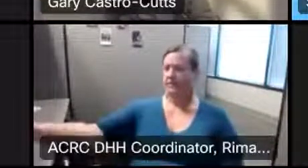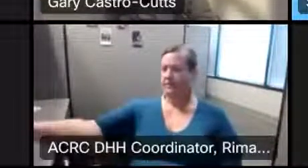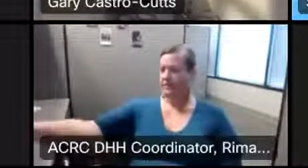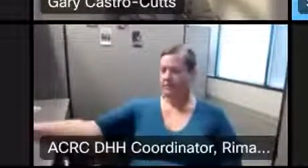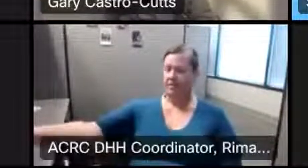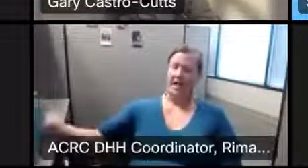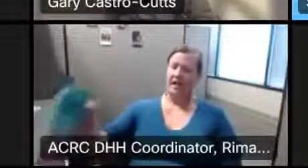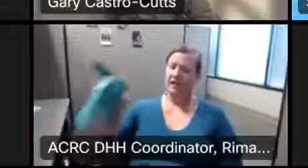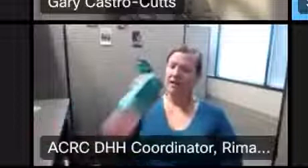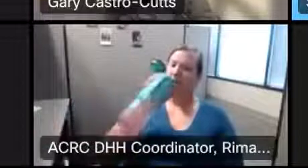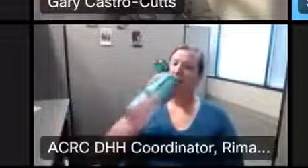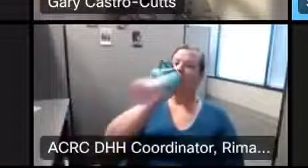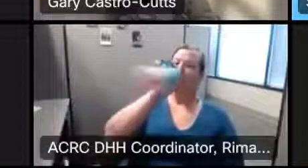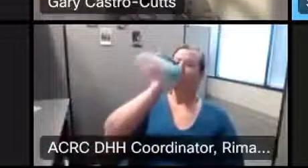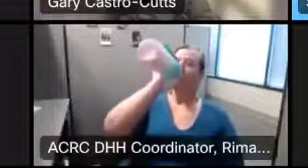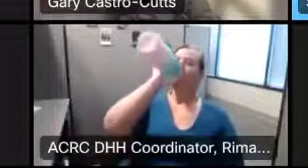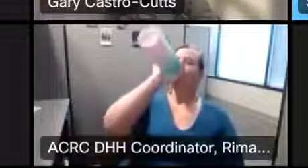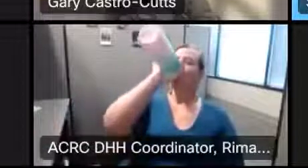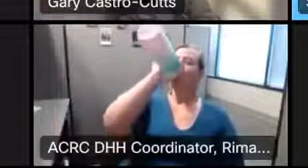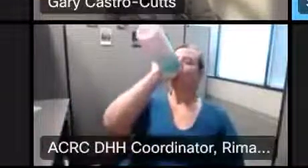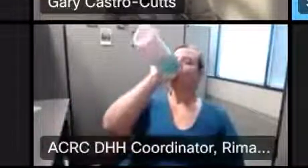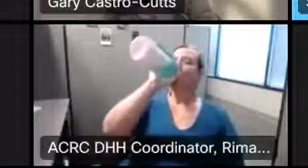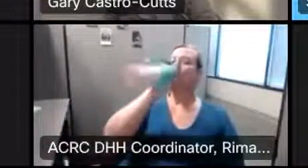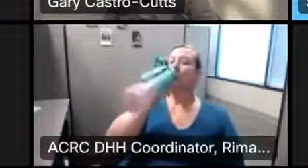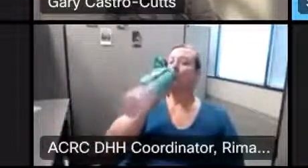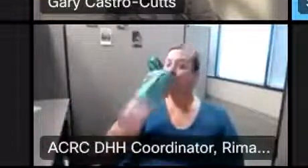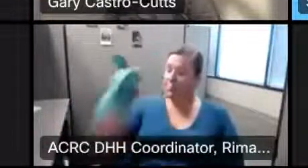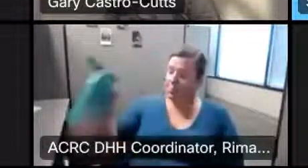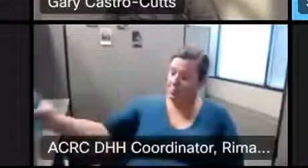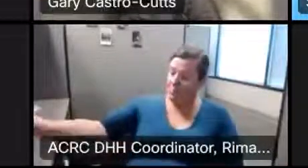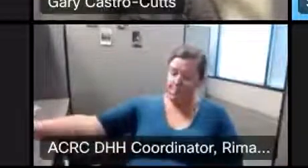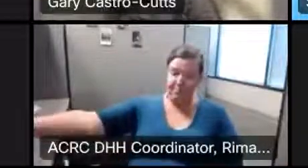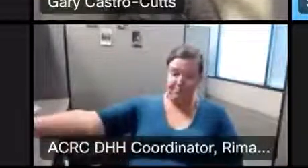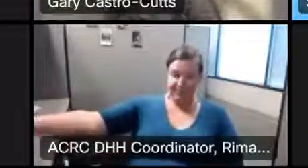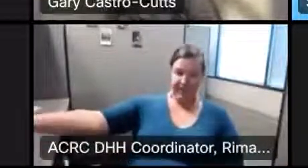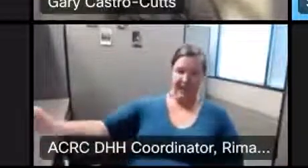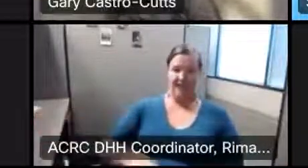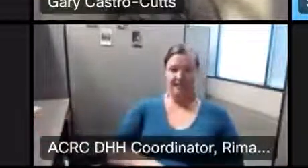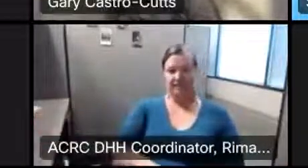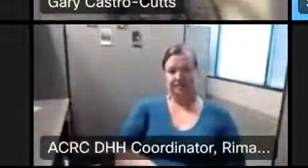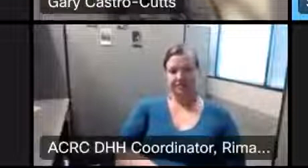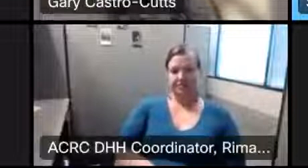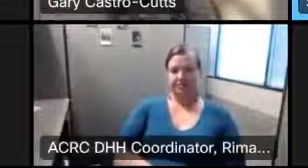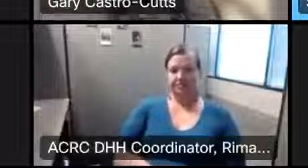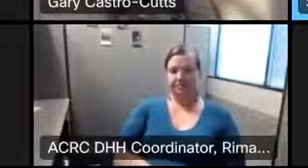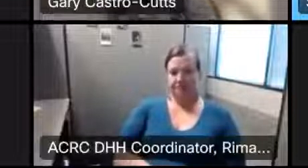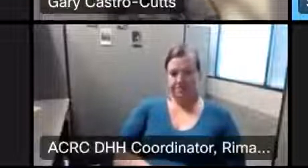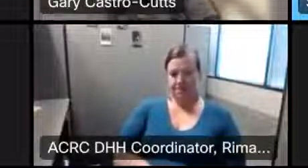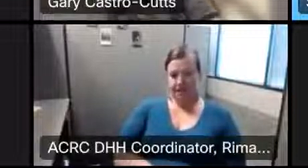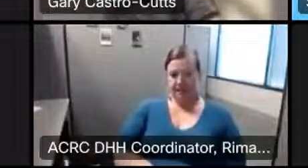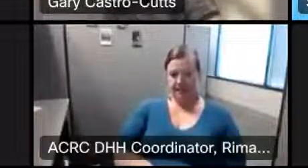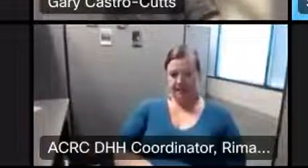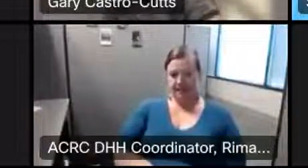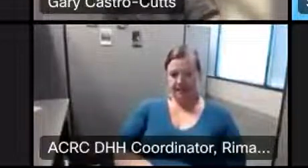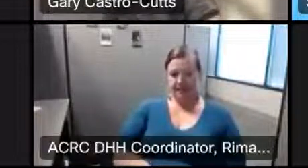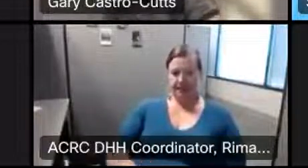that we, when we have one-on-one consultations, explain to regional centers that way we could